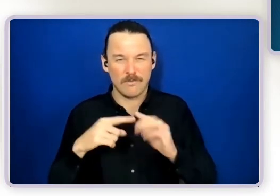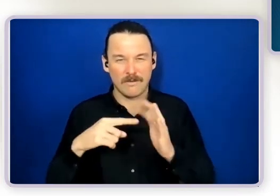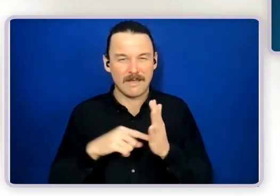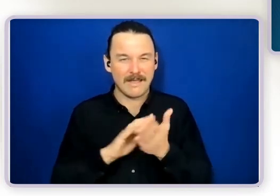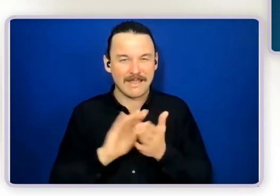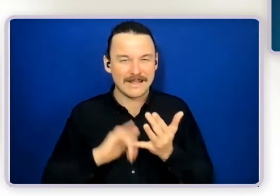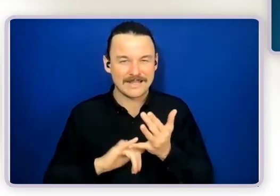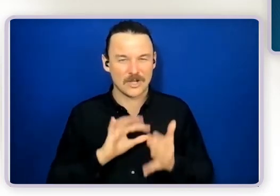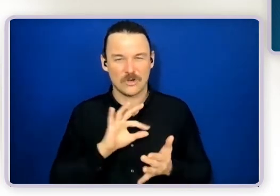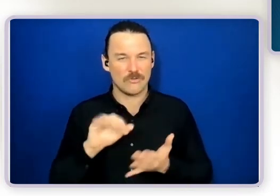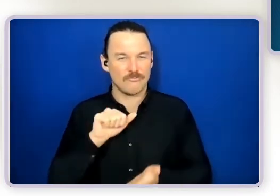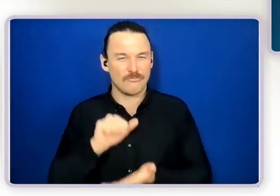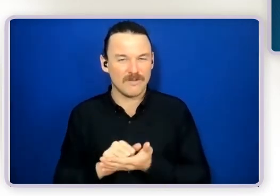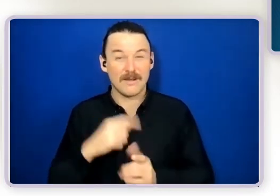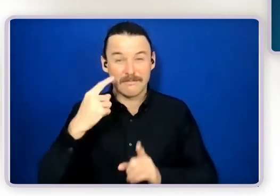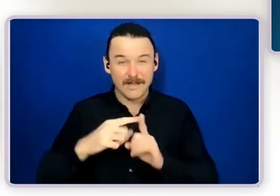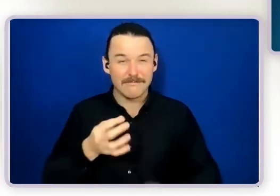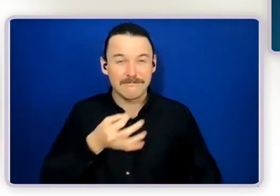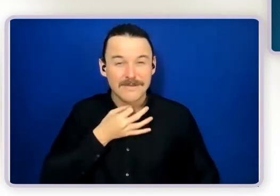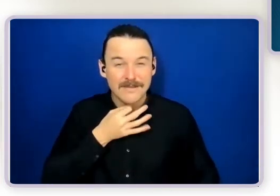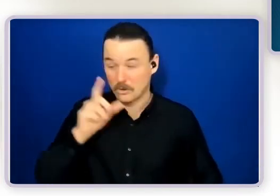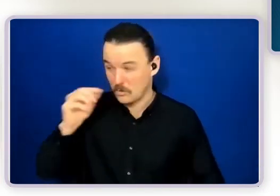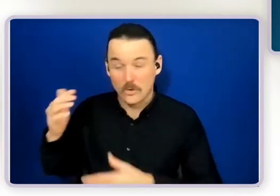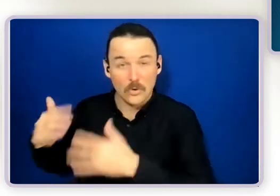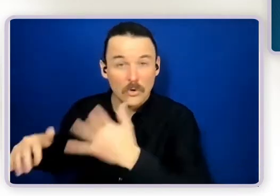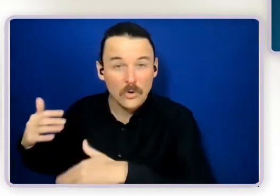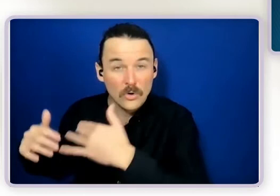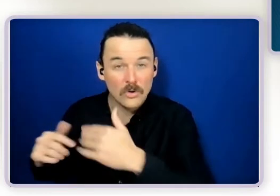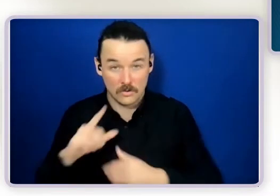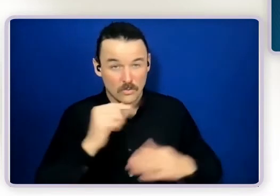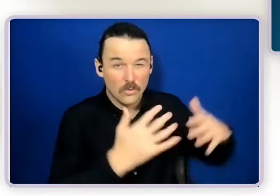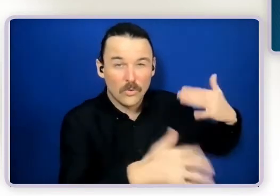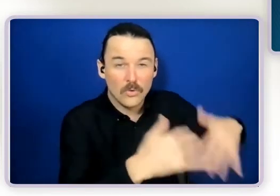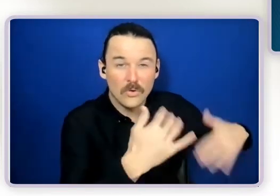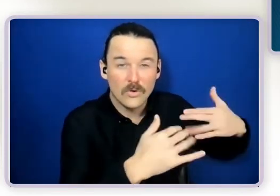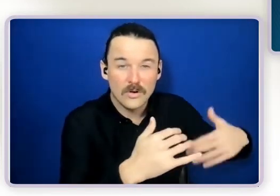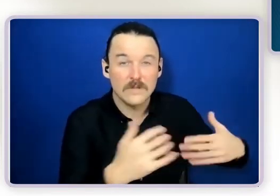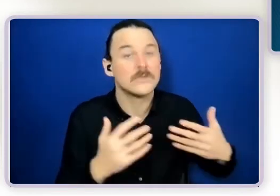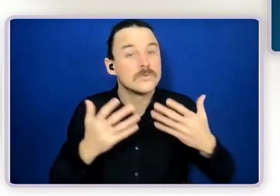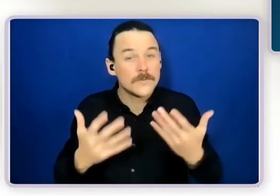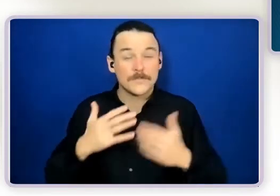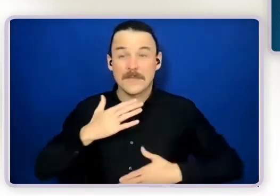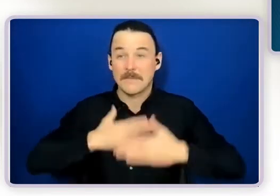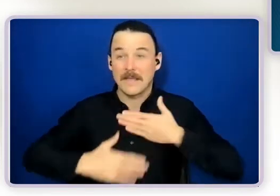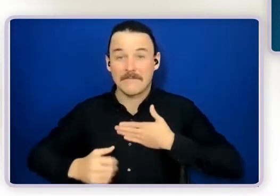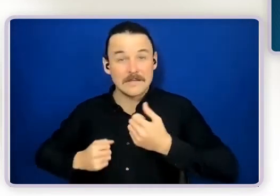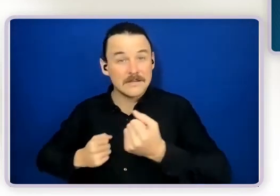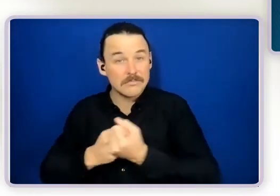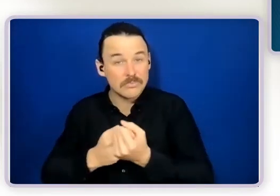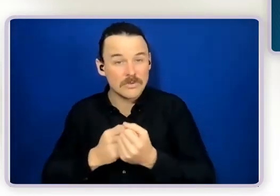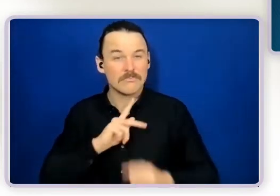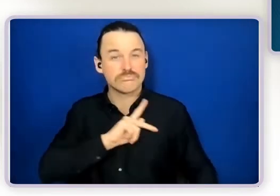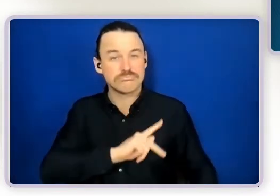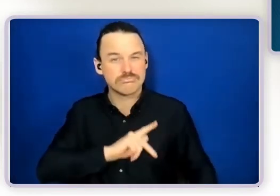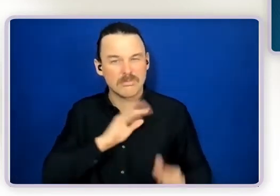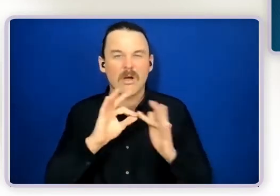In terms of general behaviour support practitioners for people with behaviours